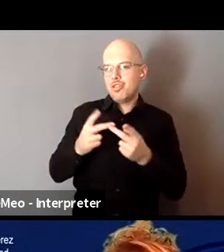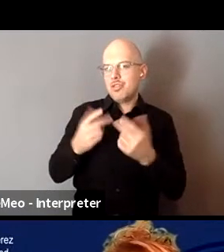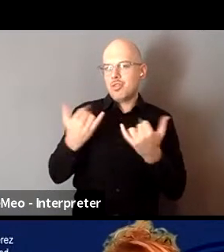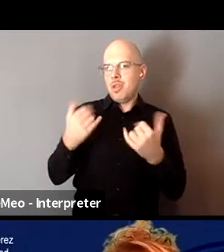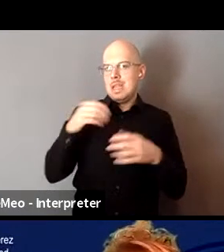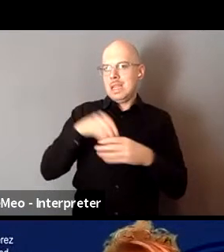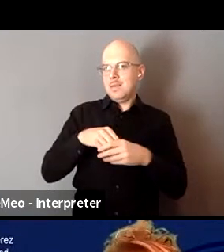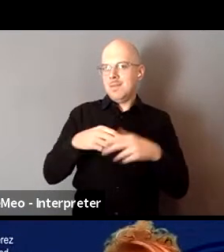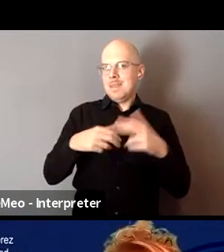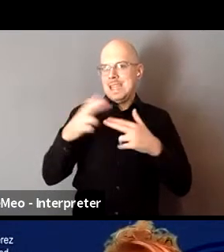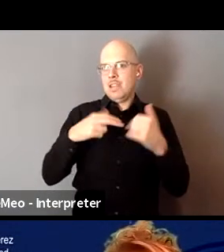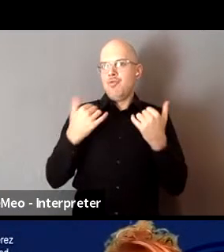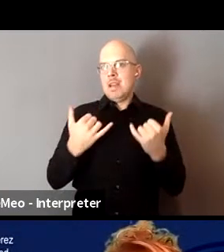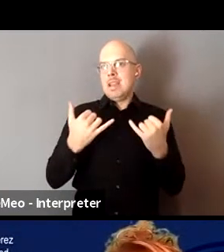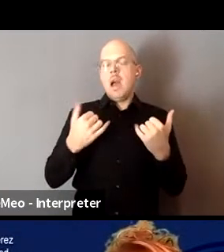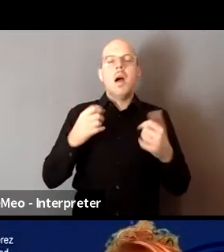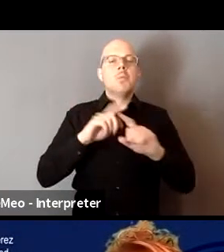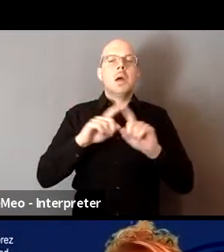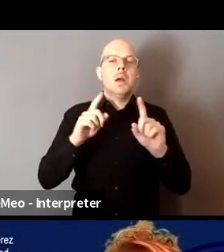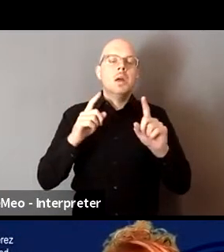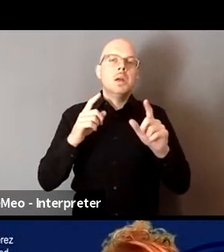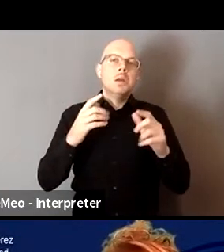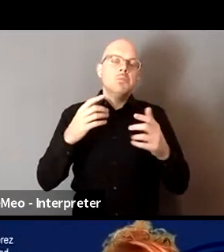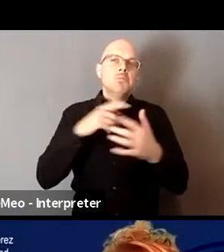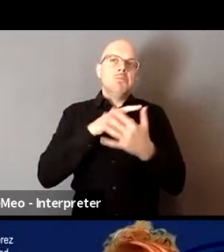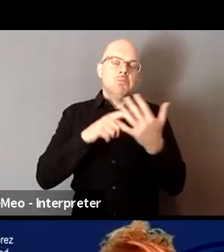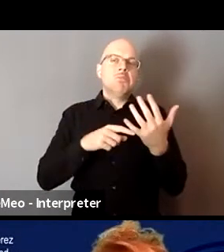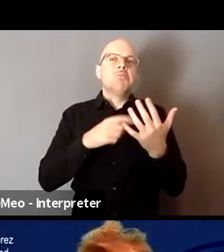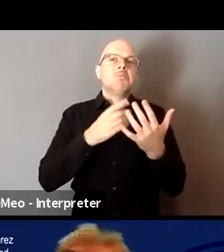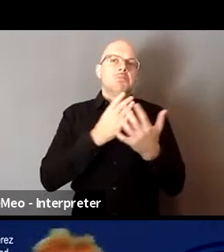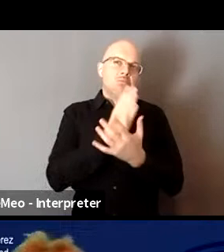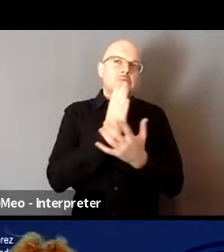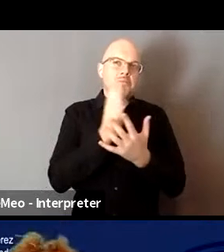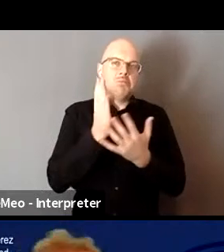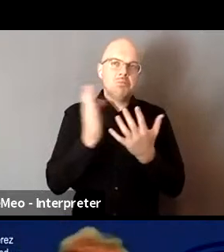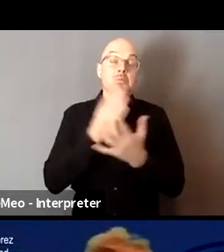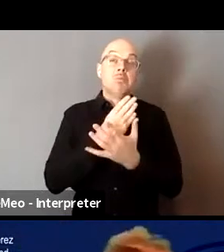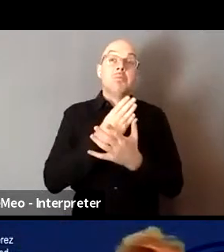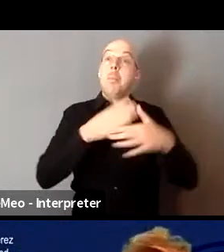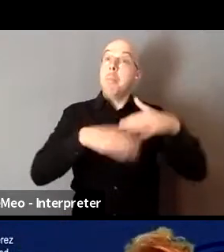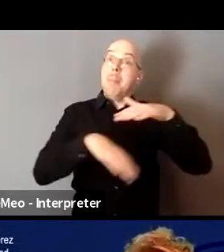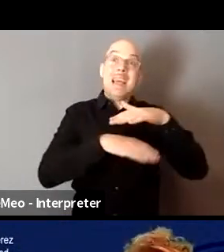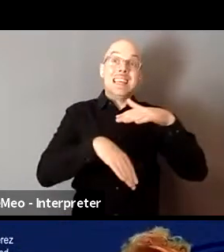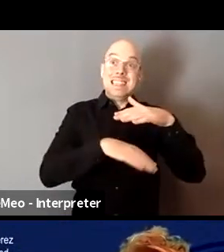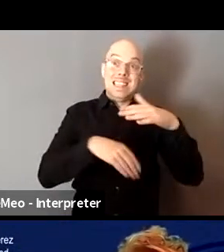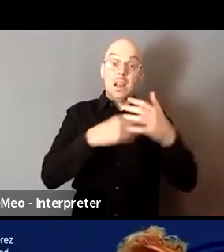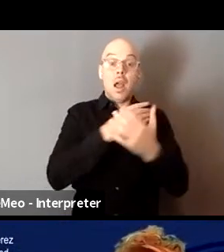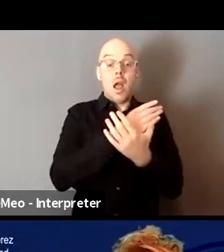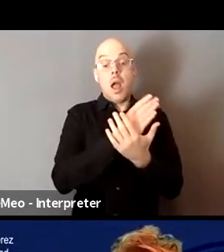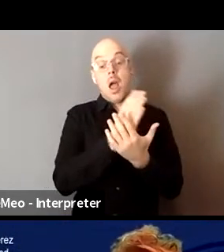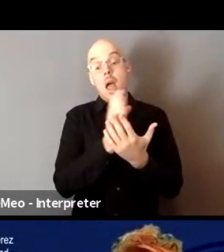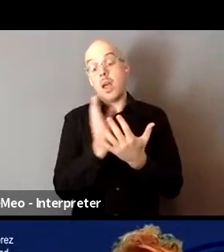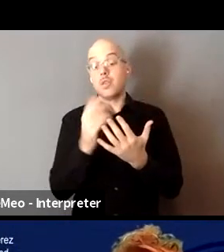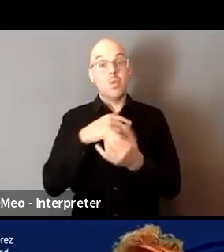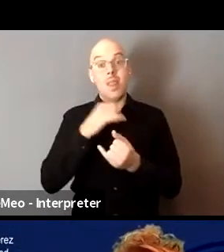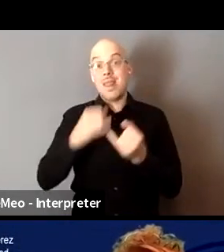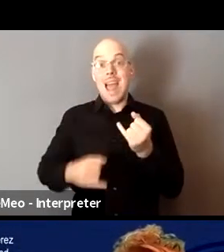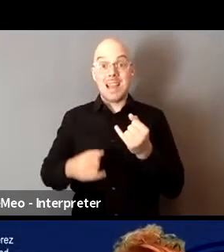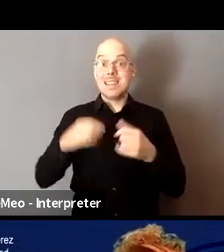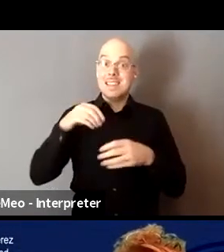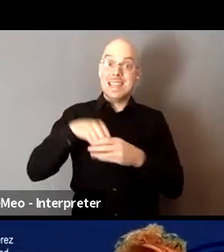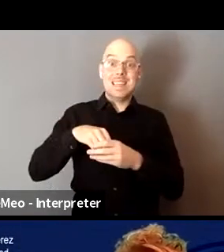facility. But again, your basic training from the very beginning to the end can last as much